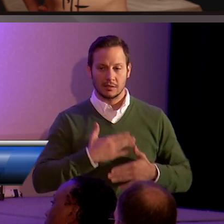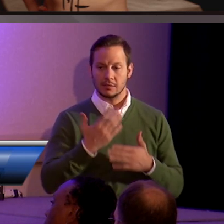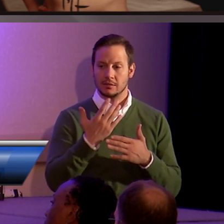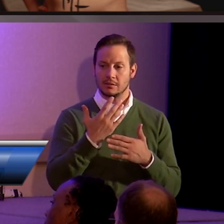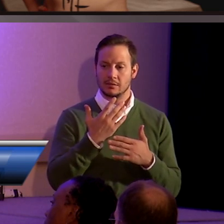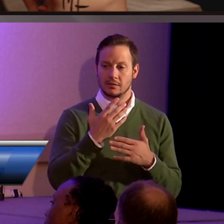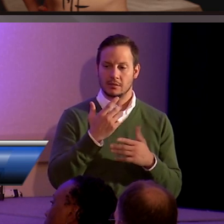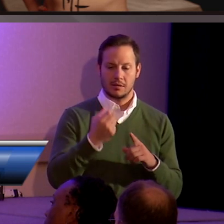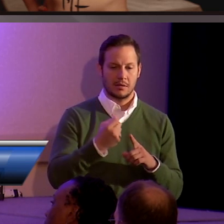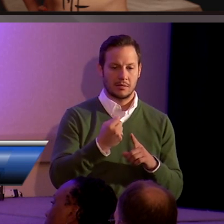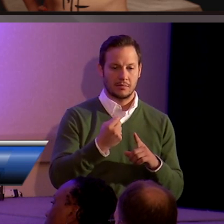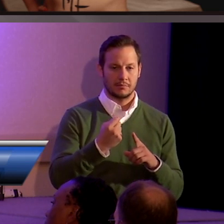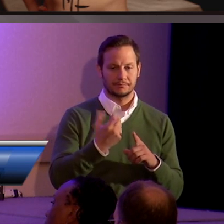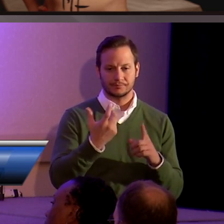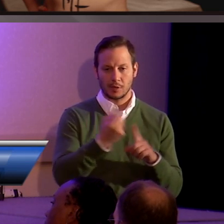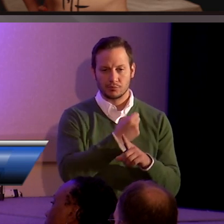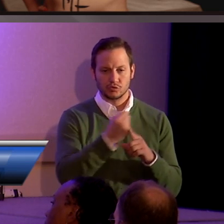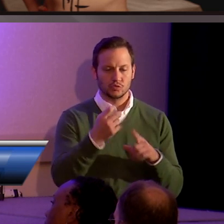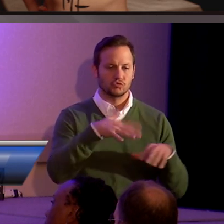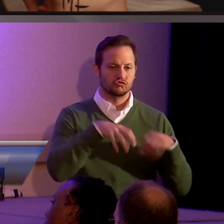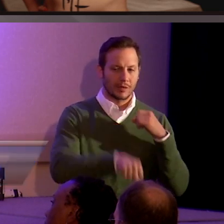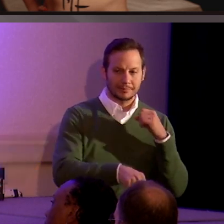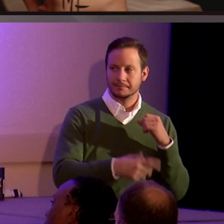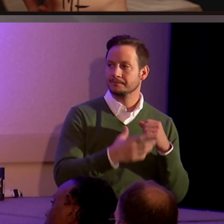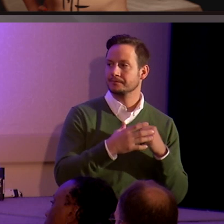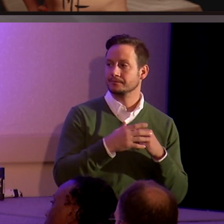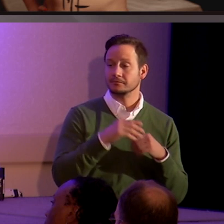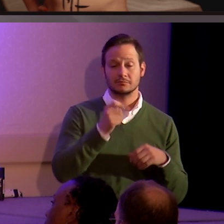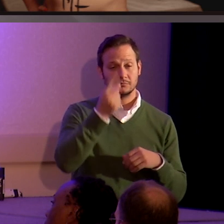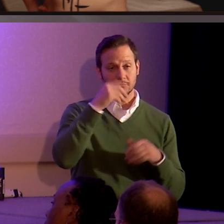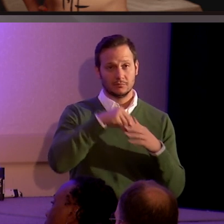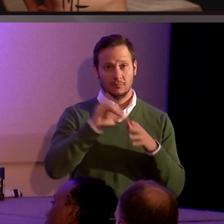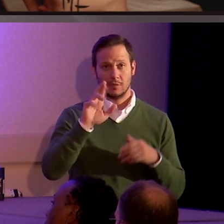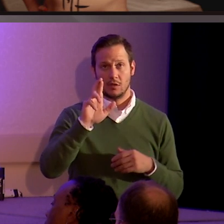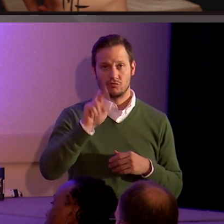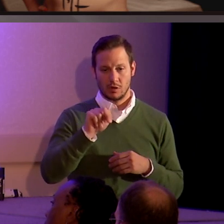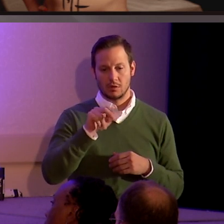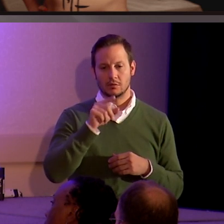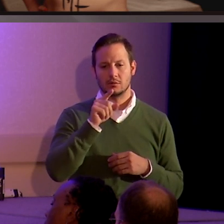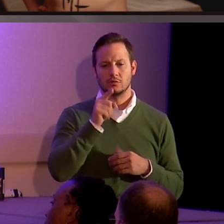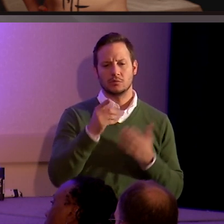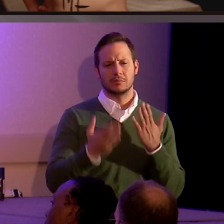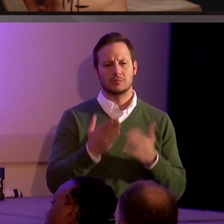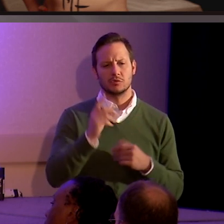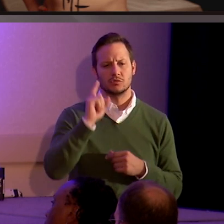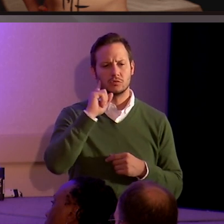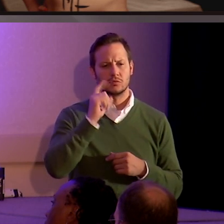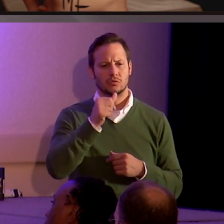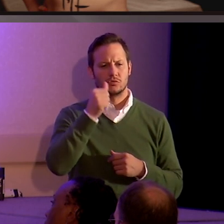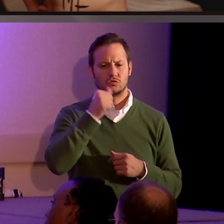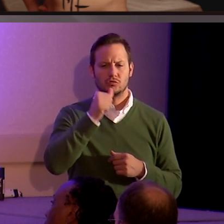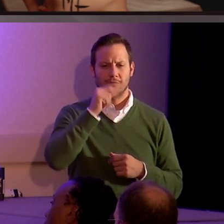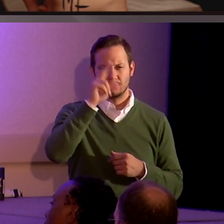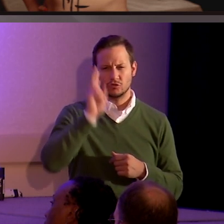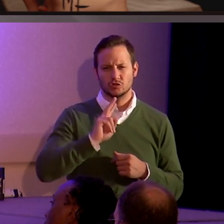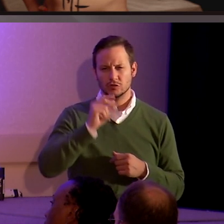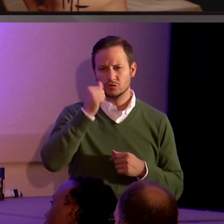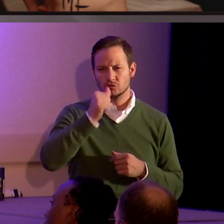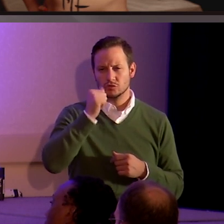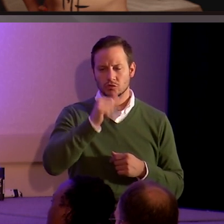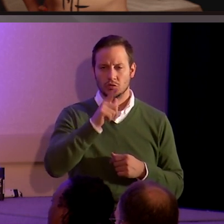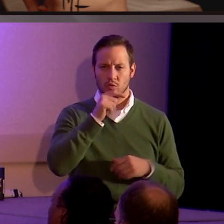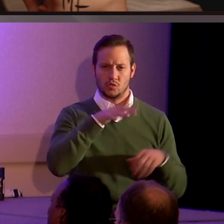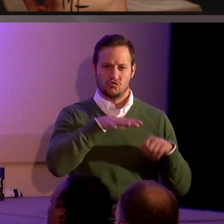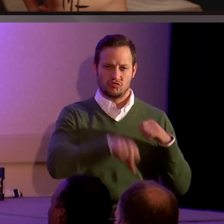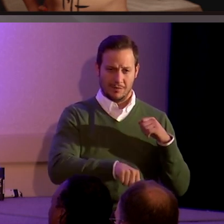as weapons of war or repression. In Iran, for example, you must have heard of the girls, the virgin girls who were